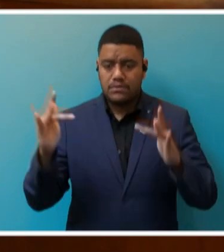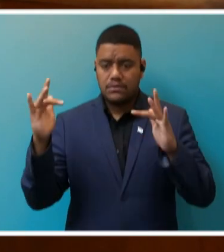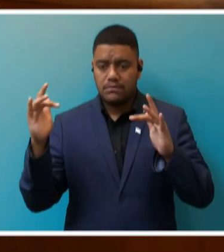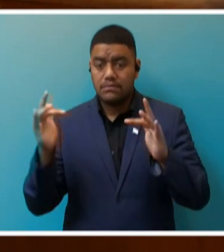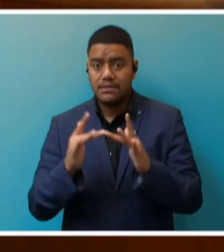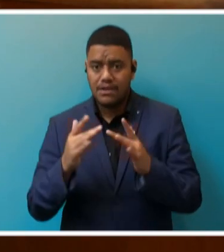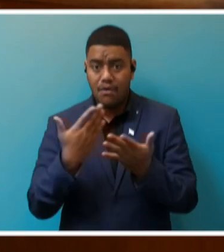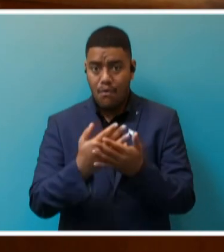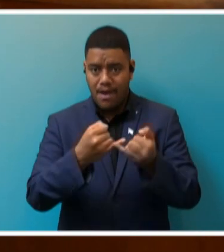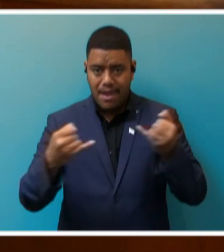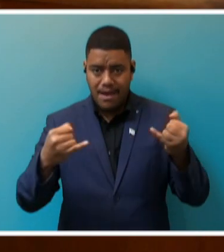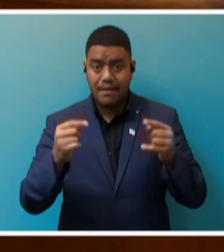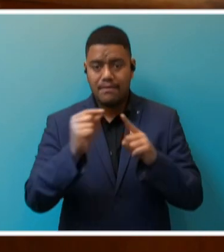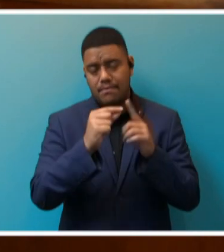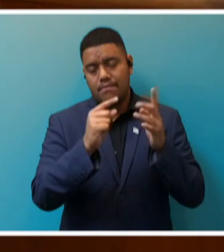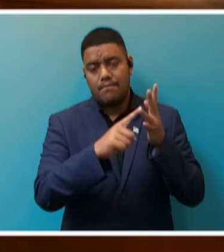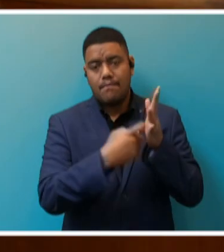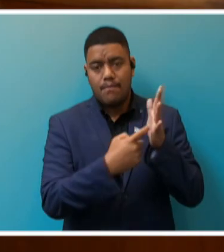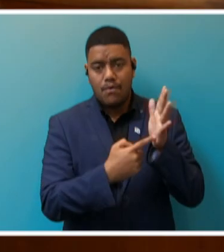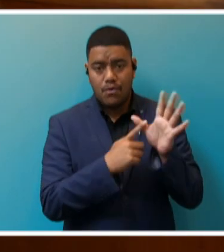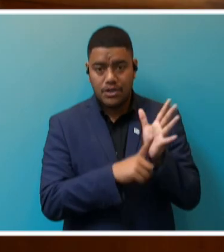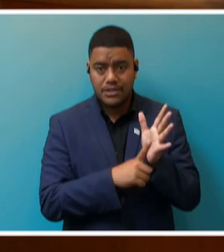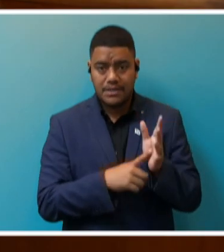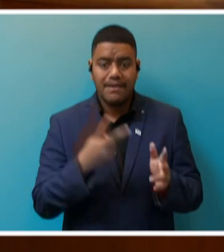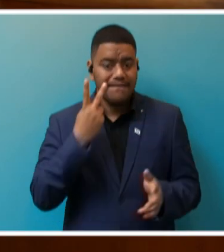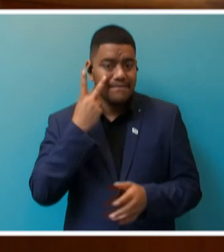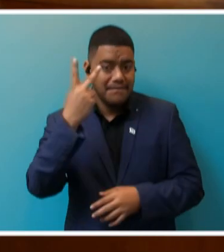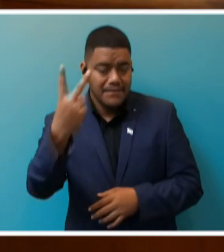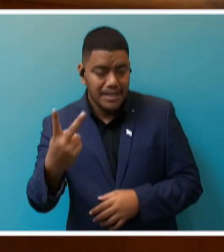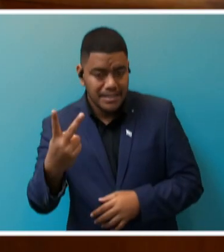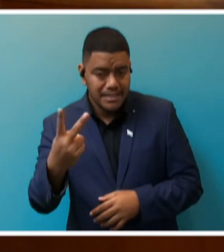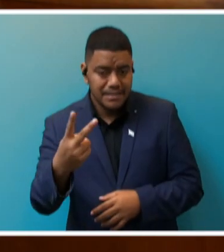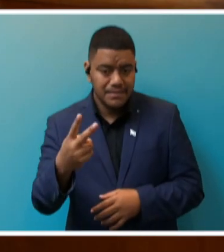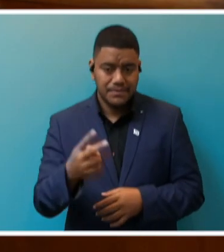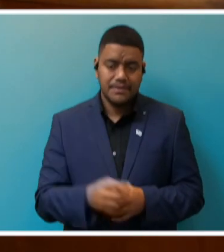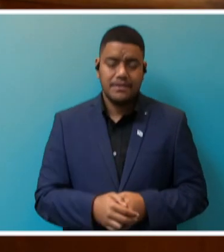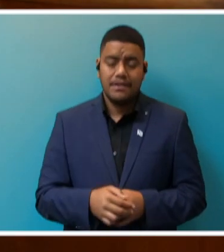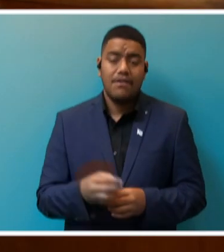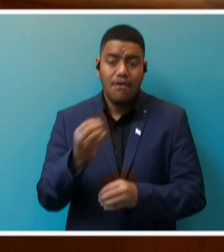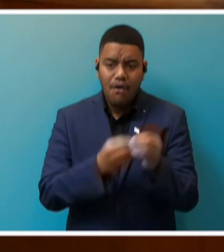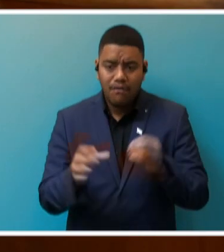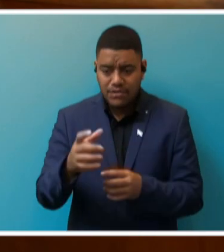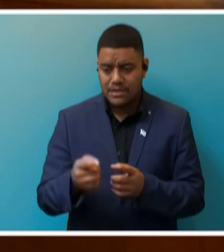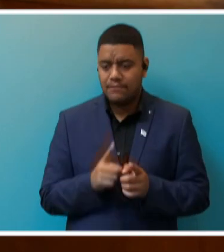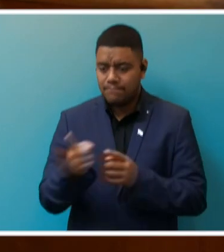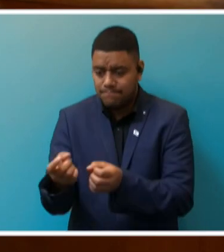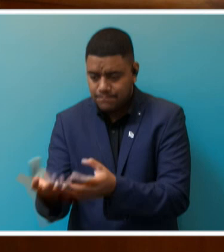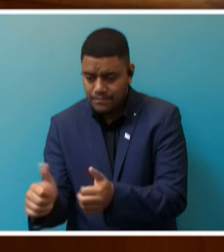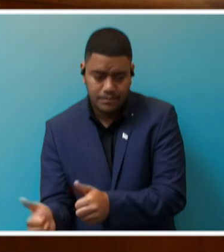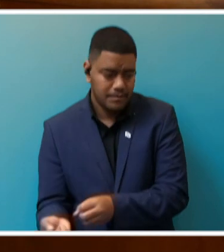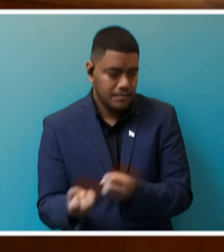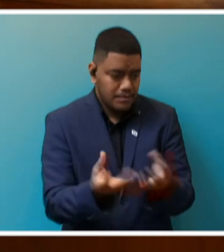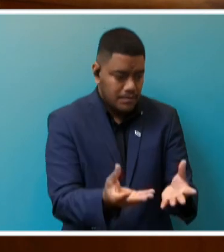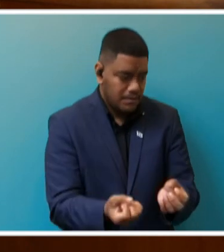online portal. Instead of having to visit multiple offices or submit the